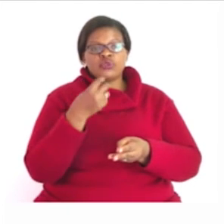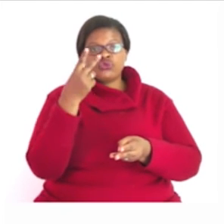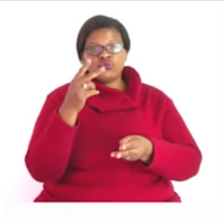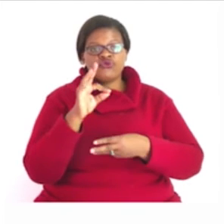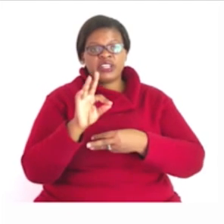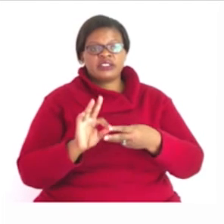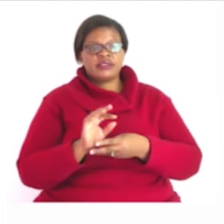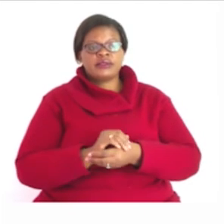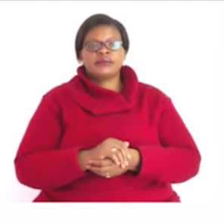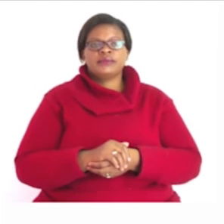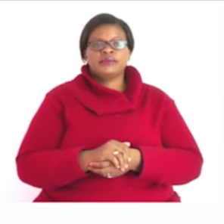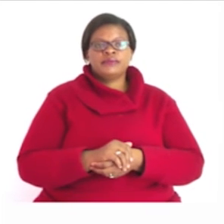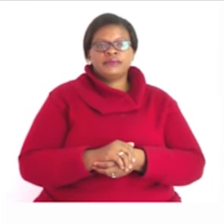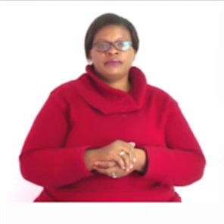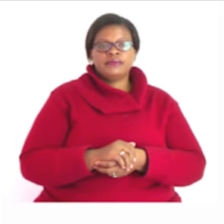factors.